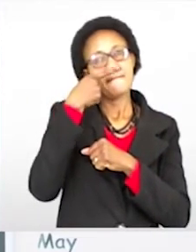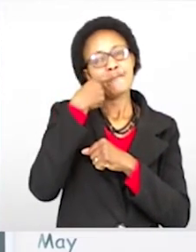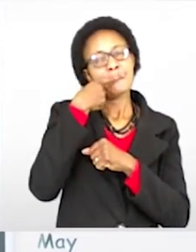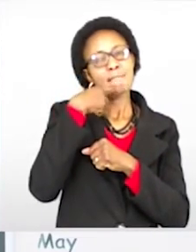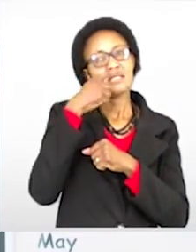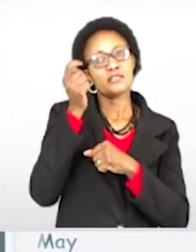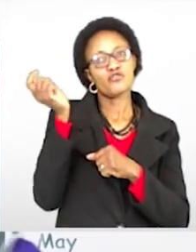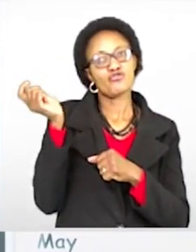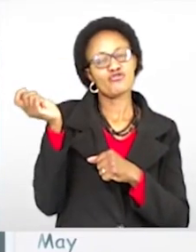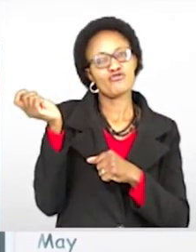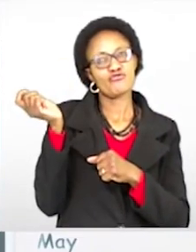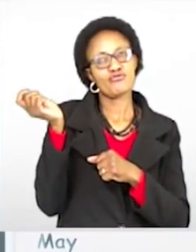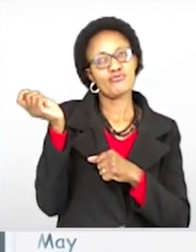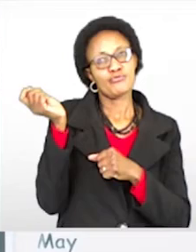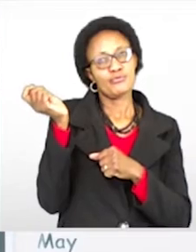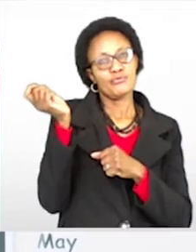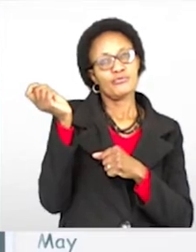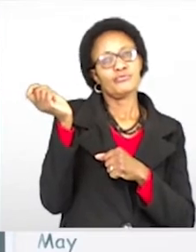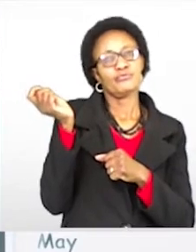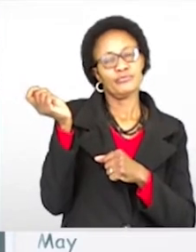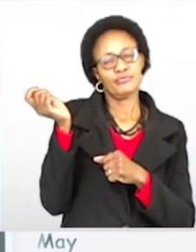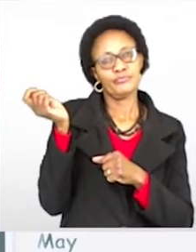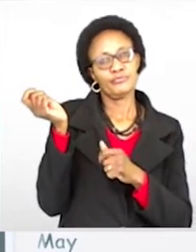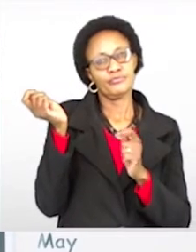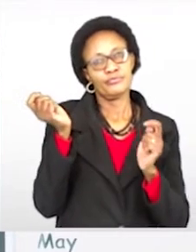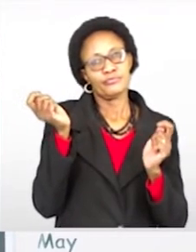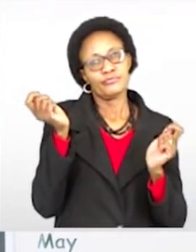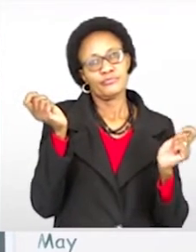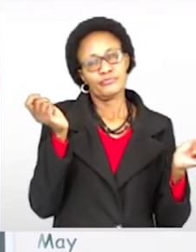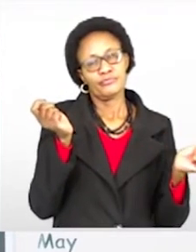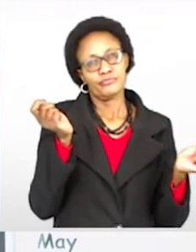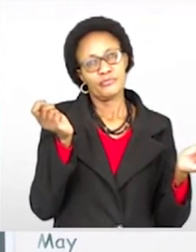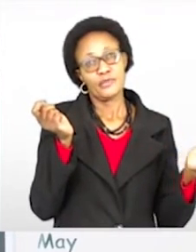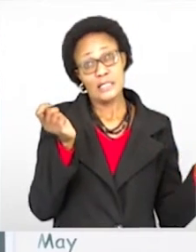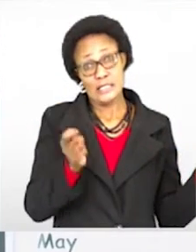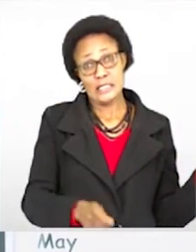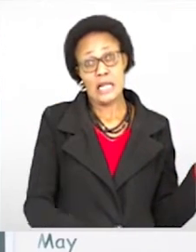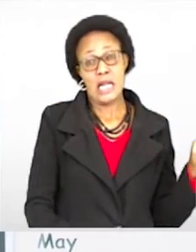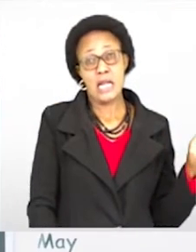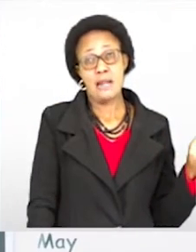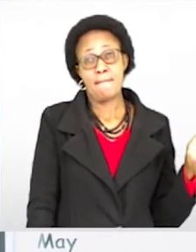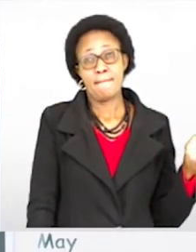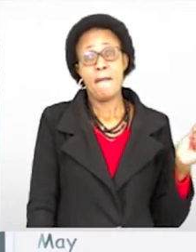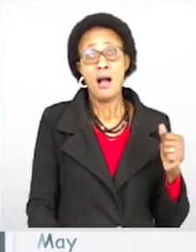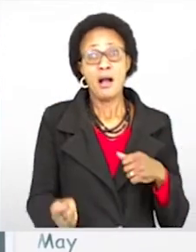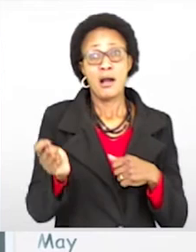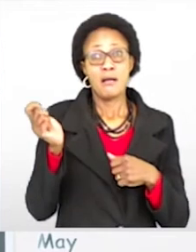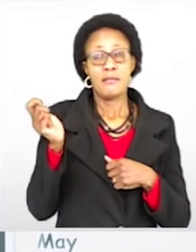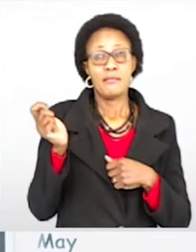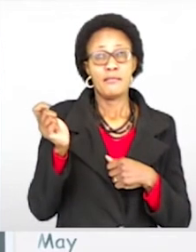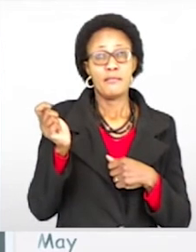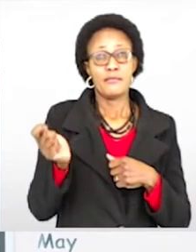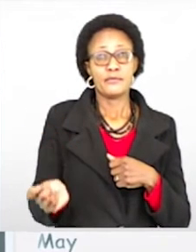flag on this side and it is straight and his hand